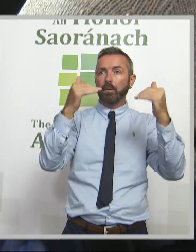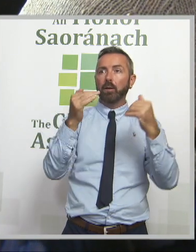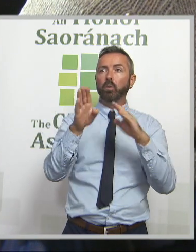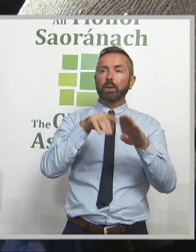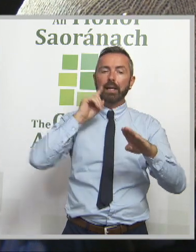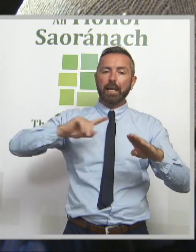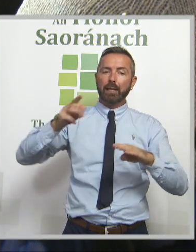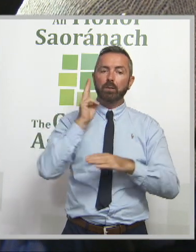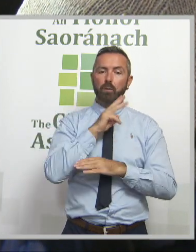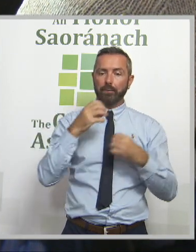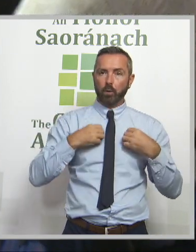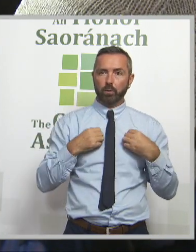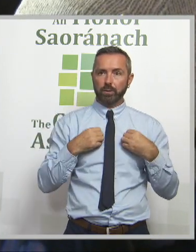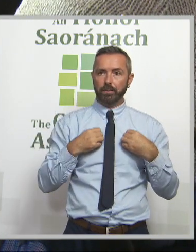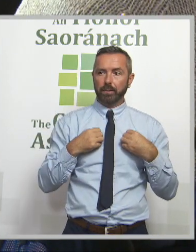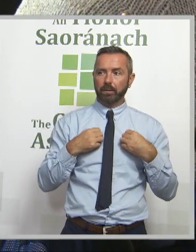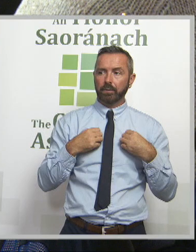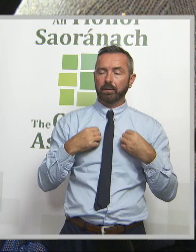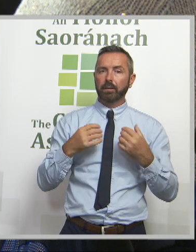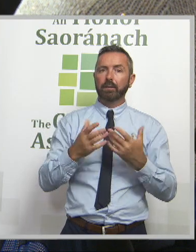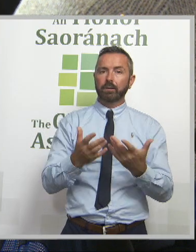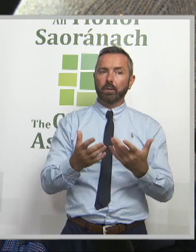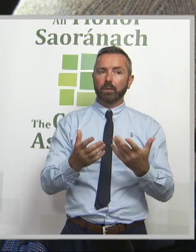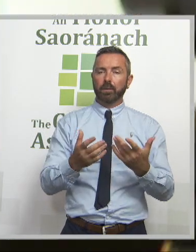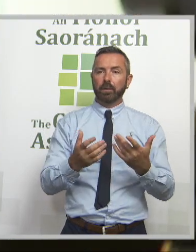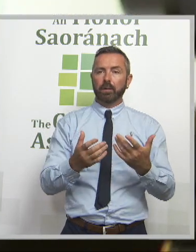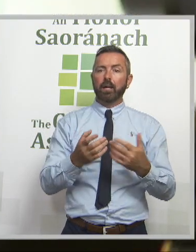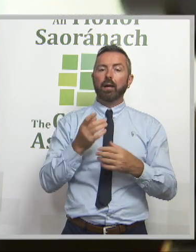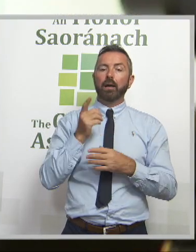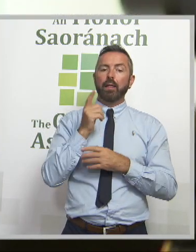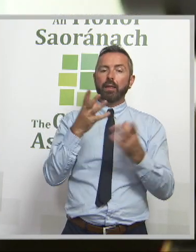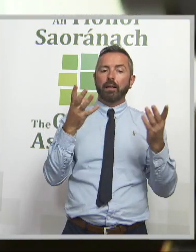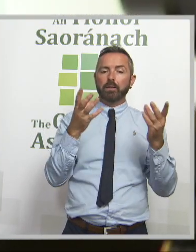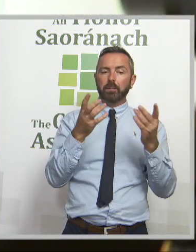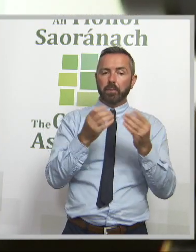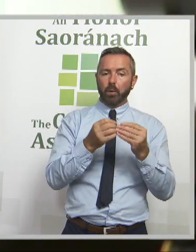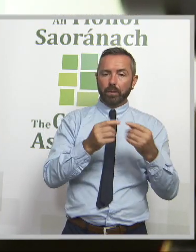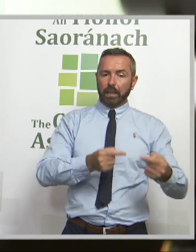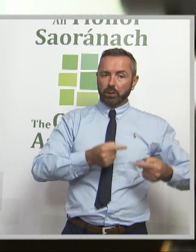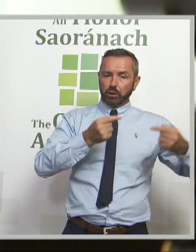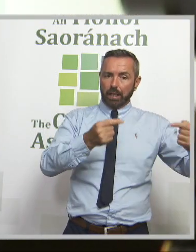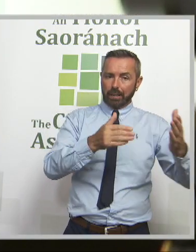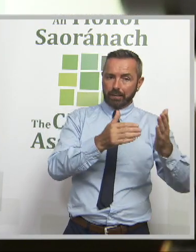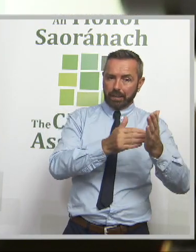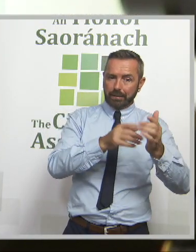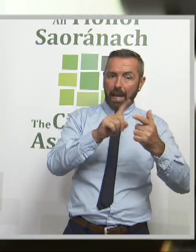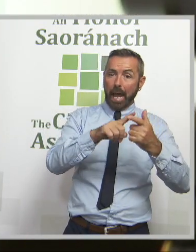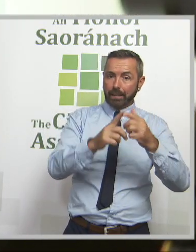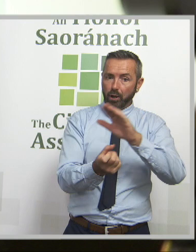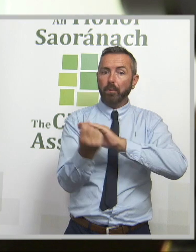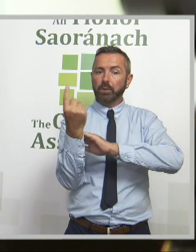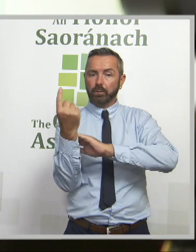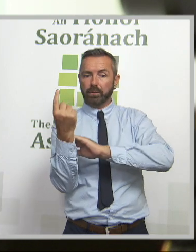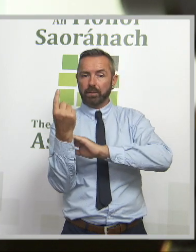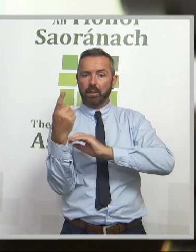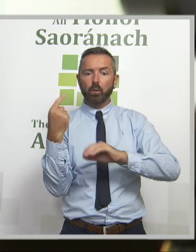for lands of that subset that is farmed. So that's both a challenge and an opportunity. I have a colleague